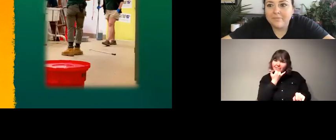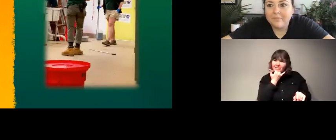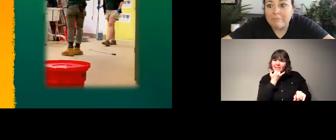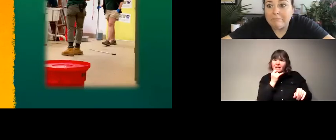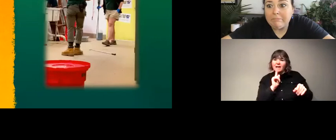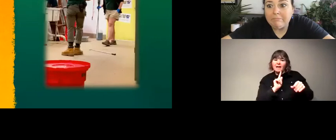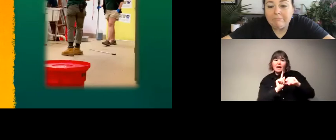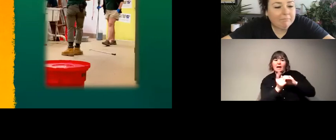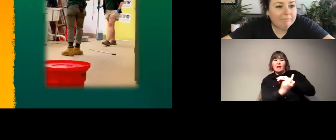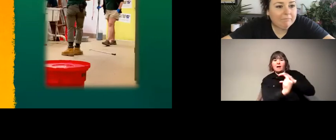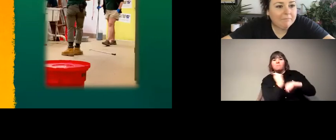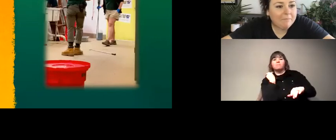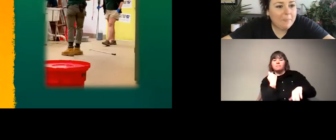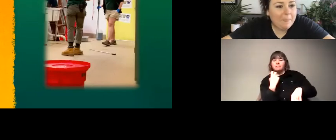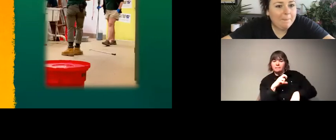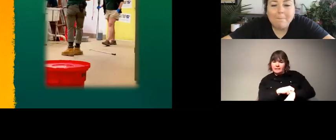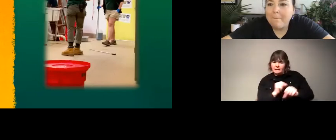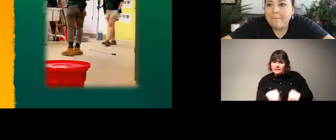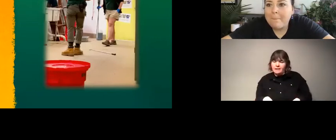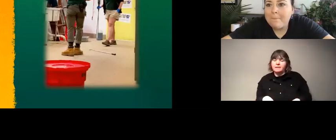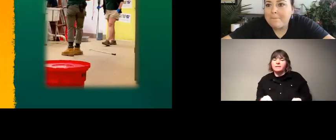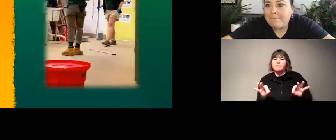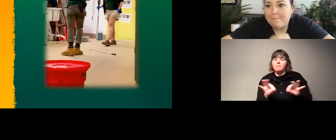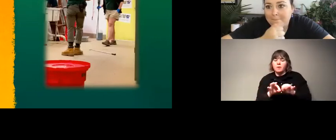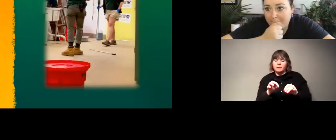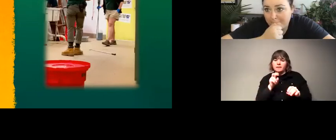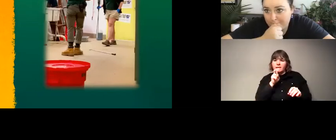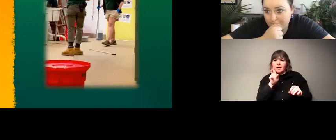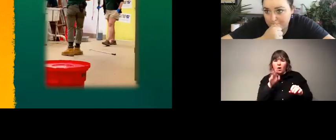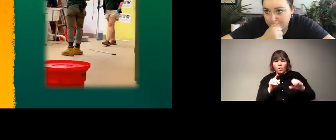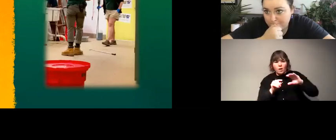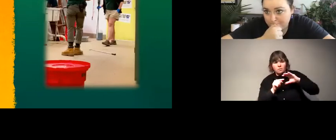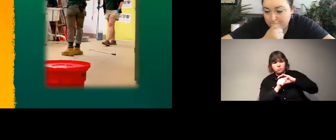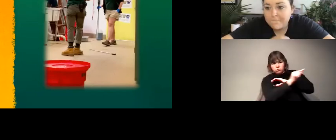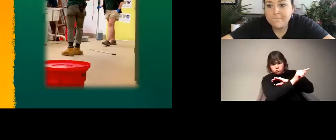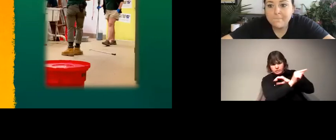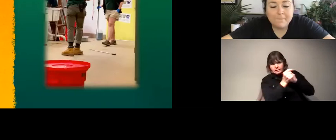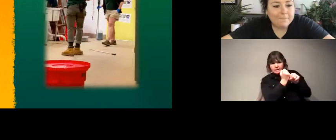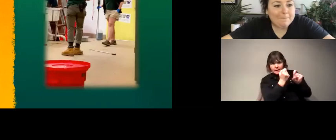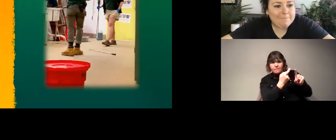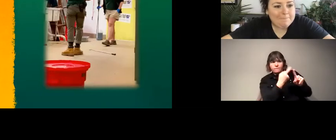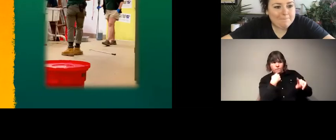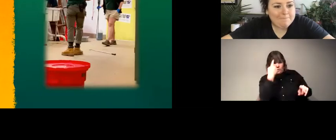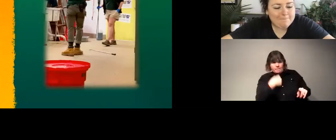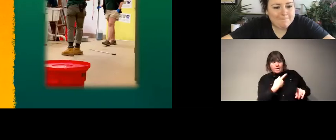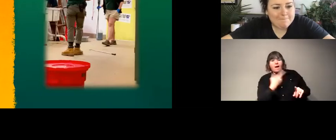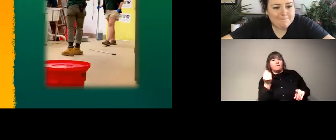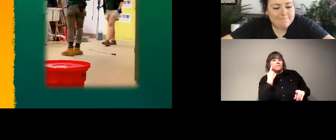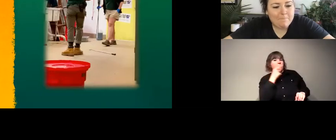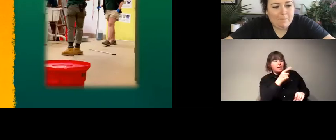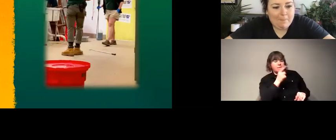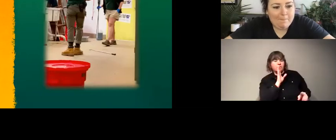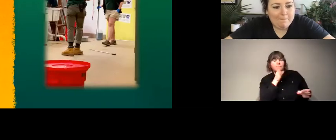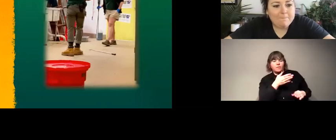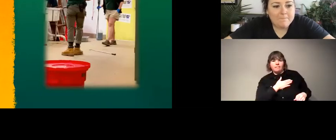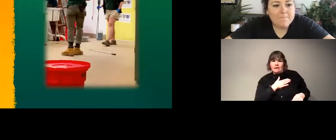actually can turn back around. So I have to make sure that the snake is all the way up, safe for me and for them. But really, I'm focusing on my